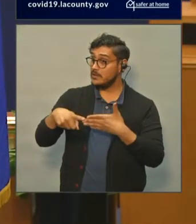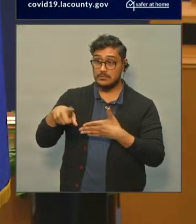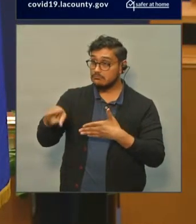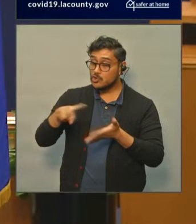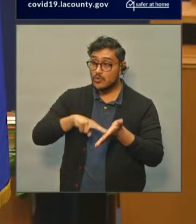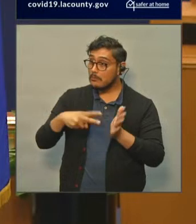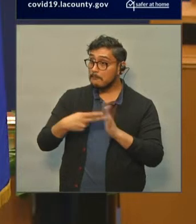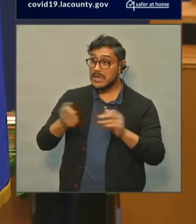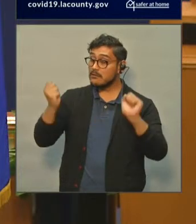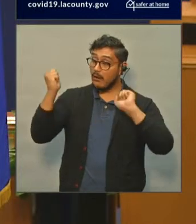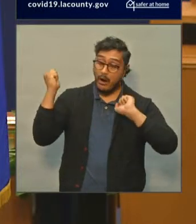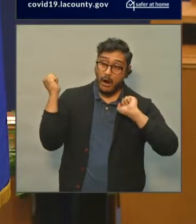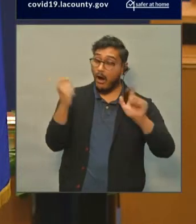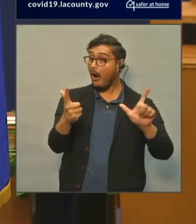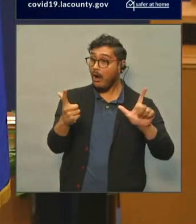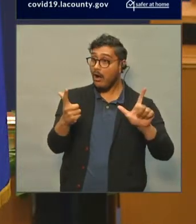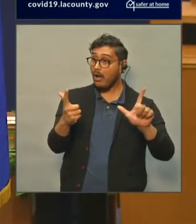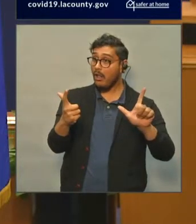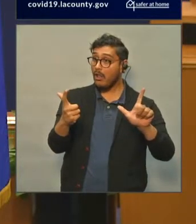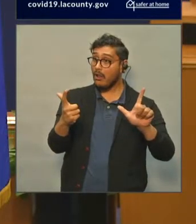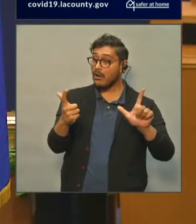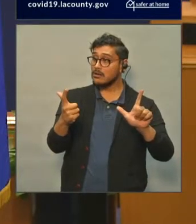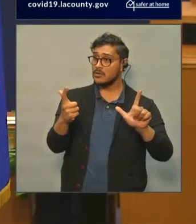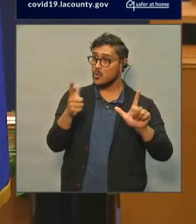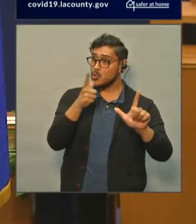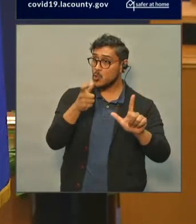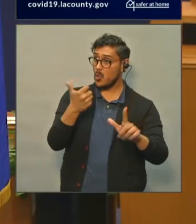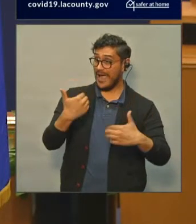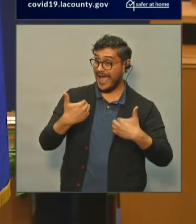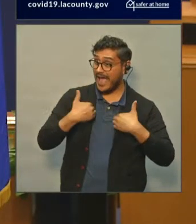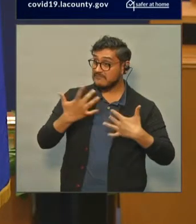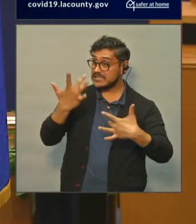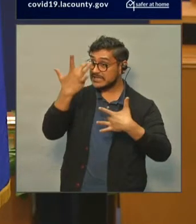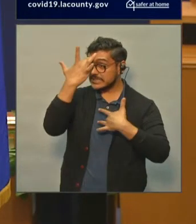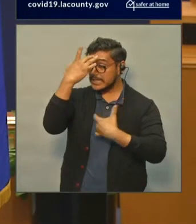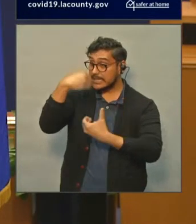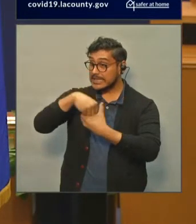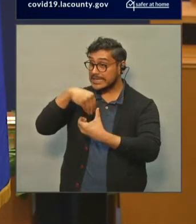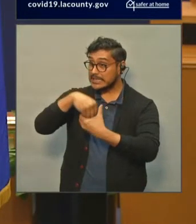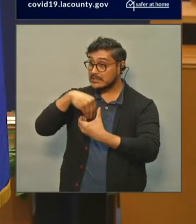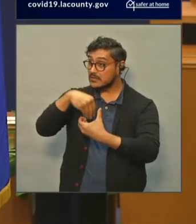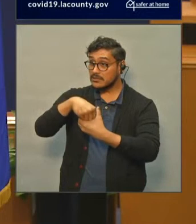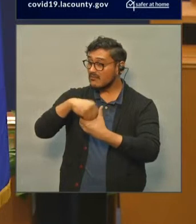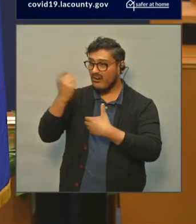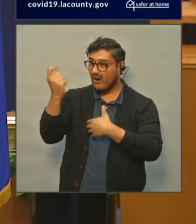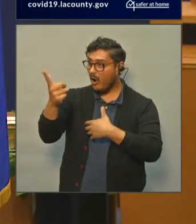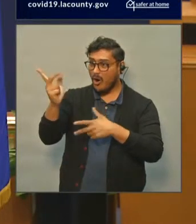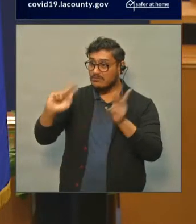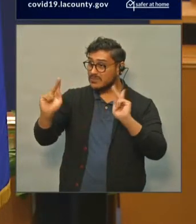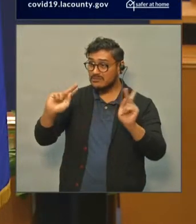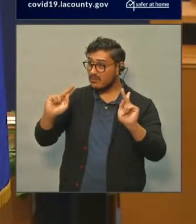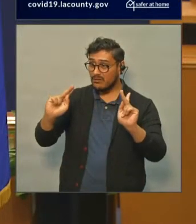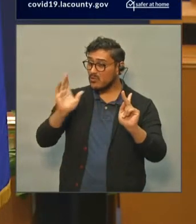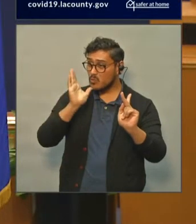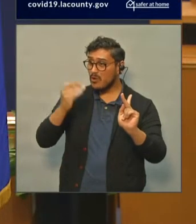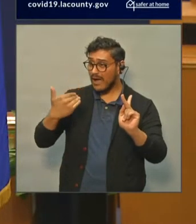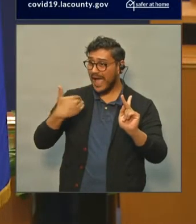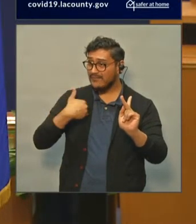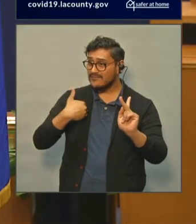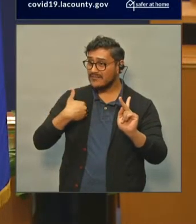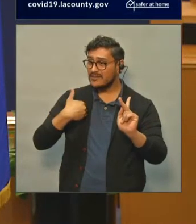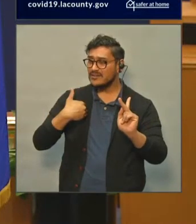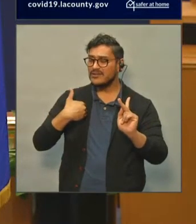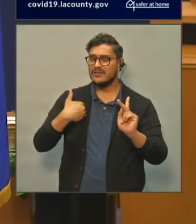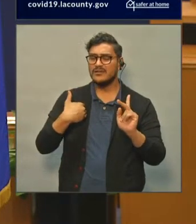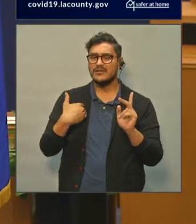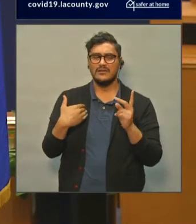every facility with an outbreak will have offered testing to all staff and residents, and those with no known cases will have done at least some random sampling?